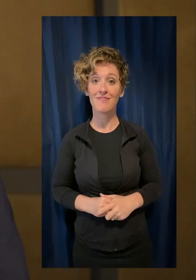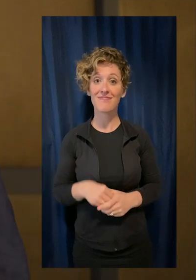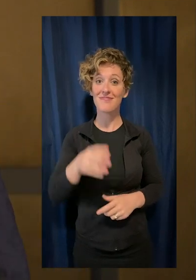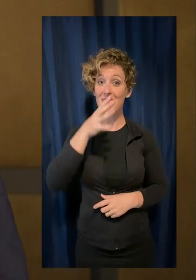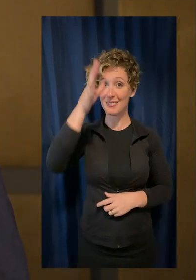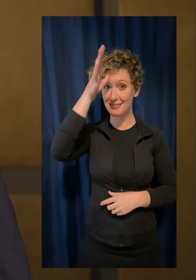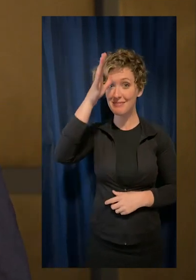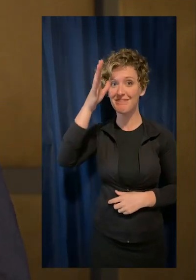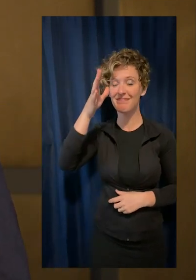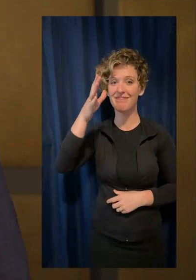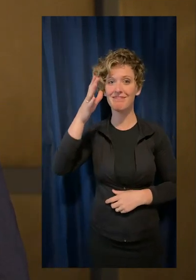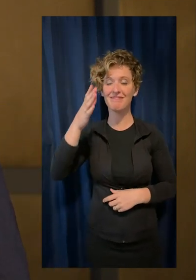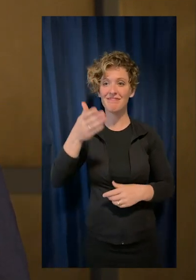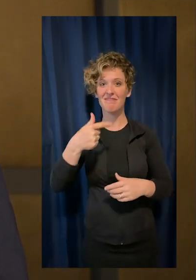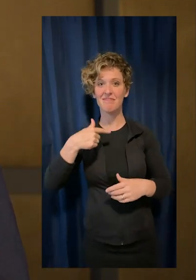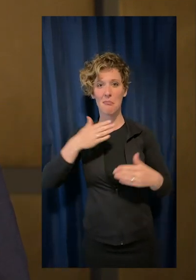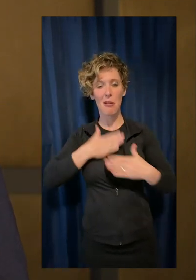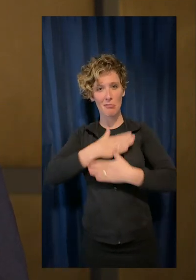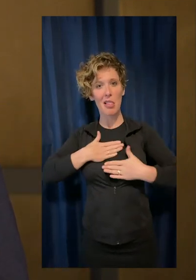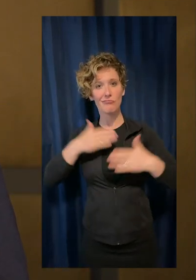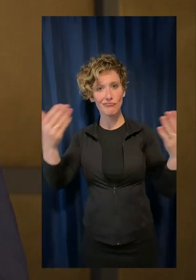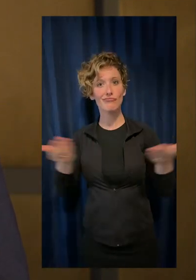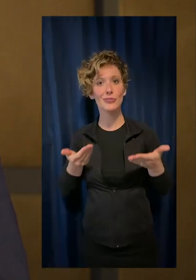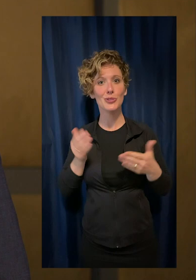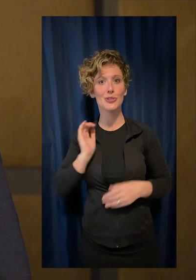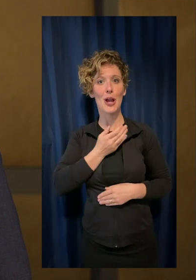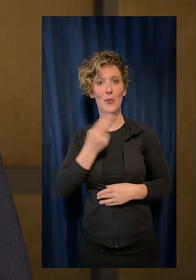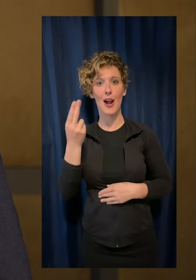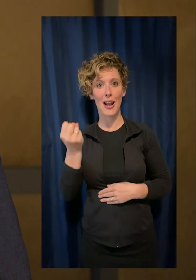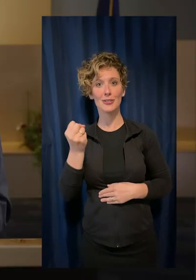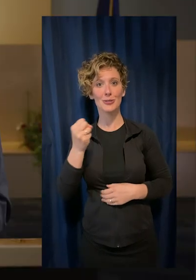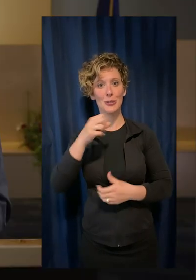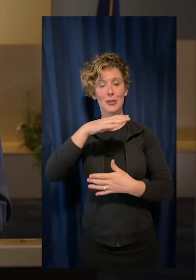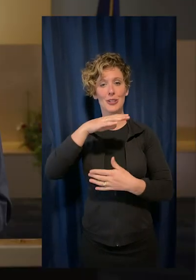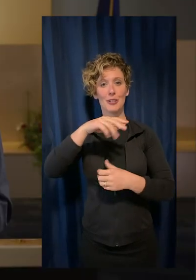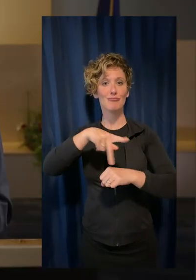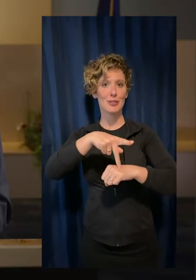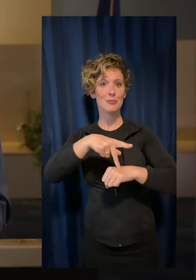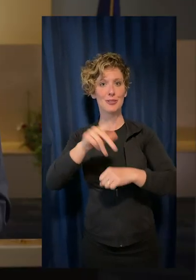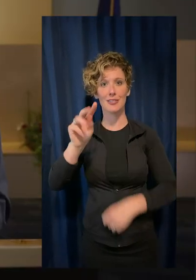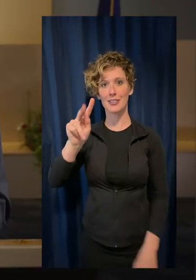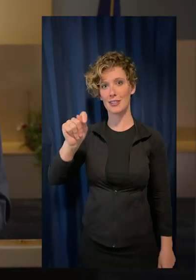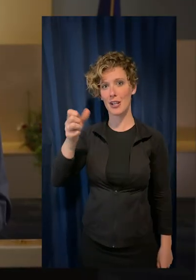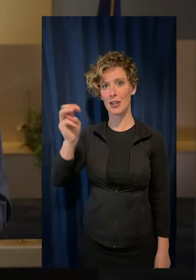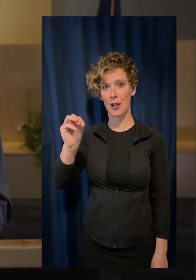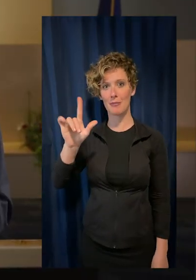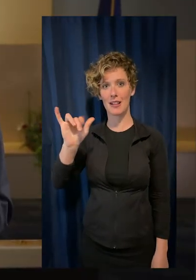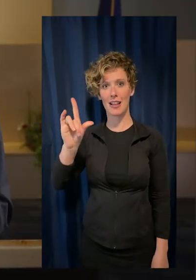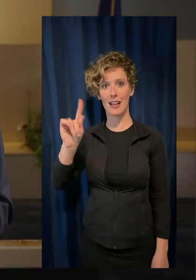Ladies and gentlemen, it is my pleasure to introduce Redington High School's principal, Tom Lytle. Good evening, ladies and